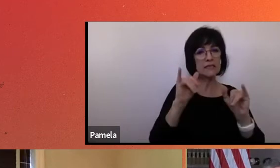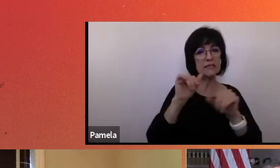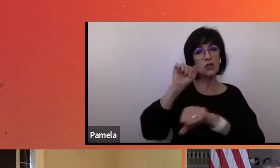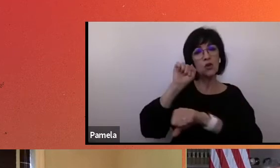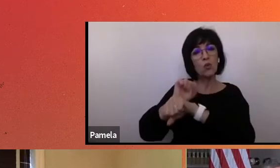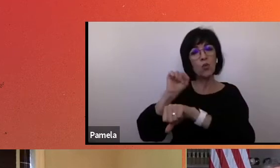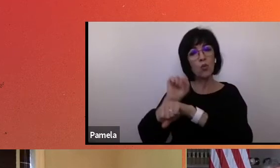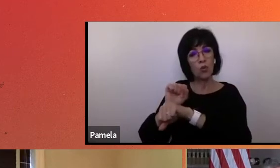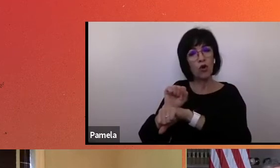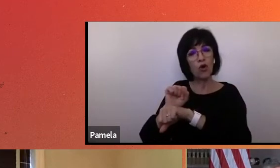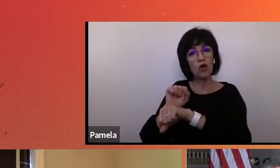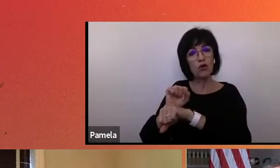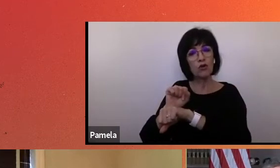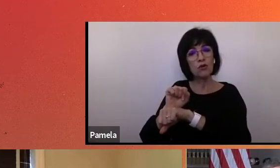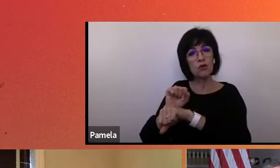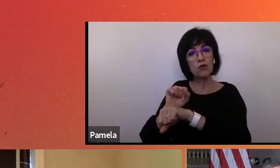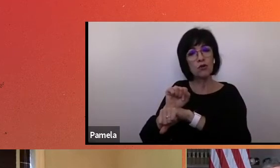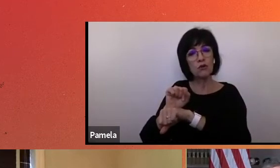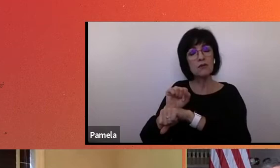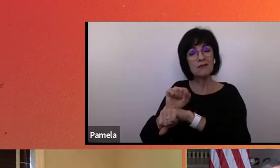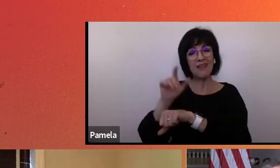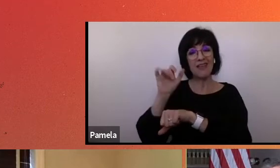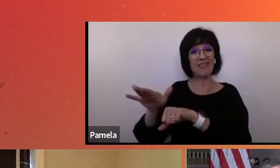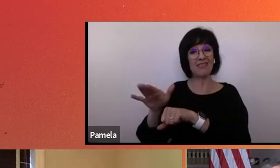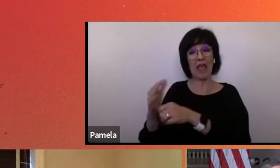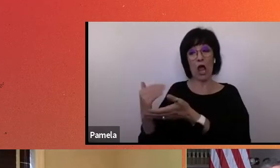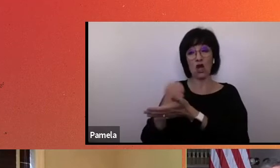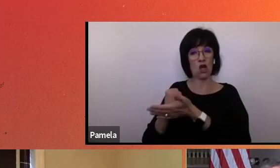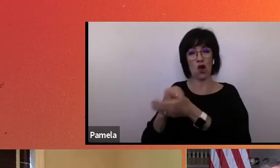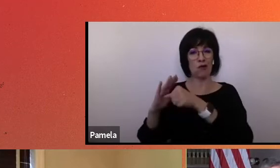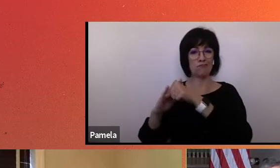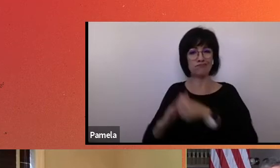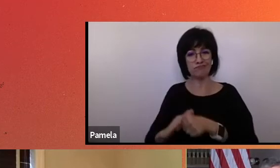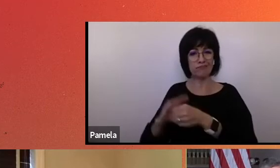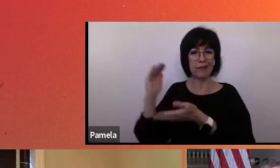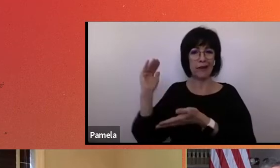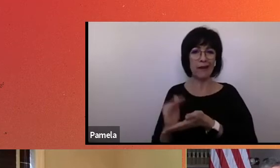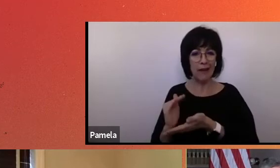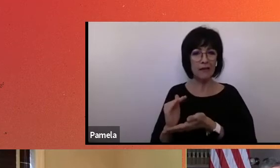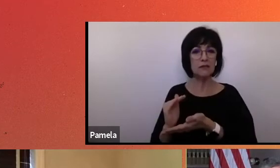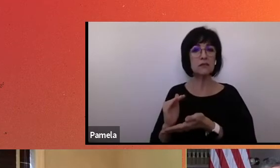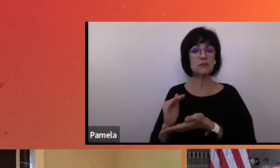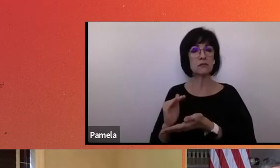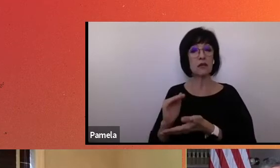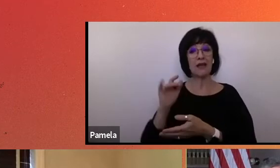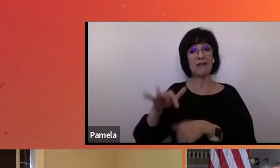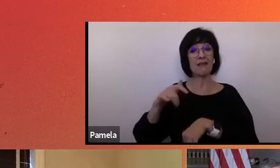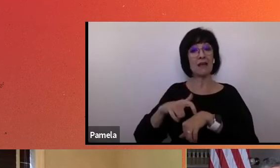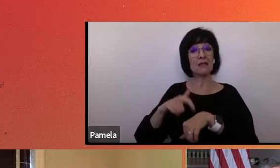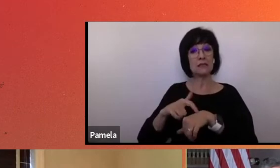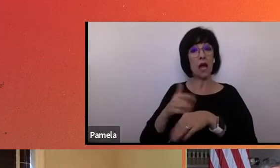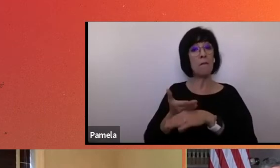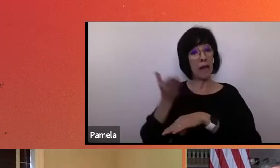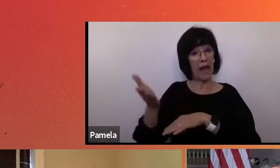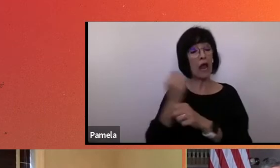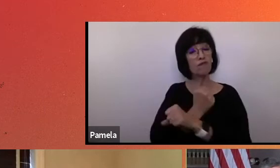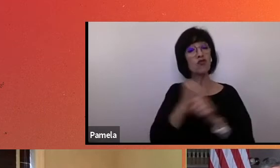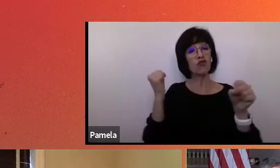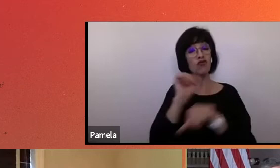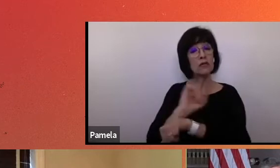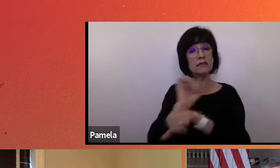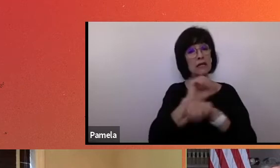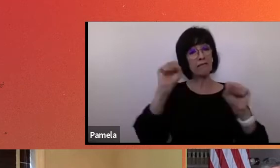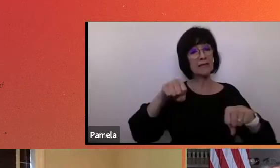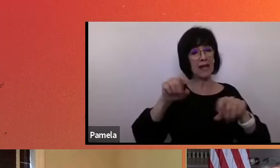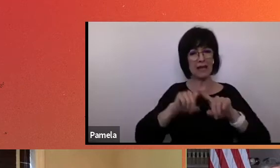cases, repressed wages. There were people still, you know, living and born on plantations in parts